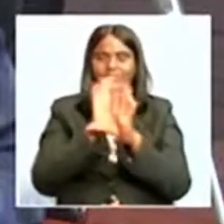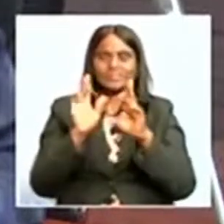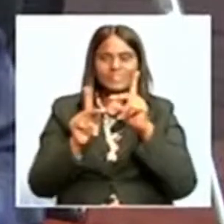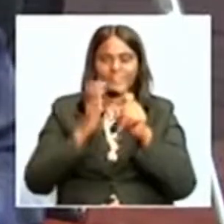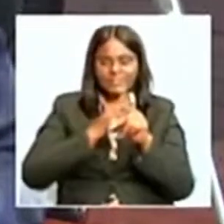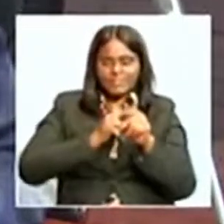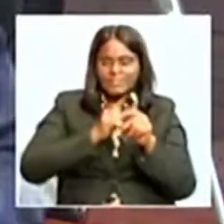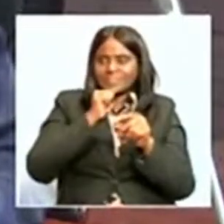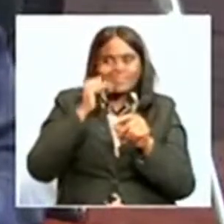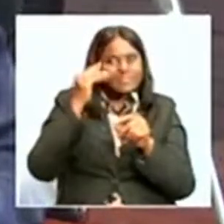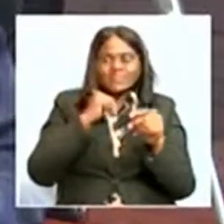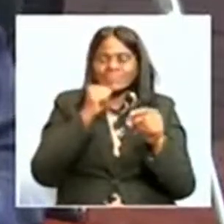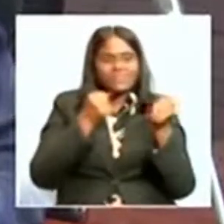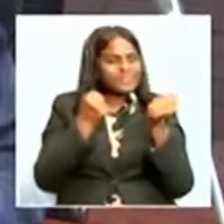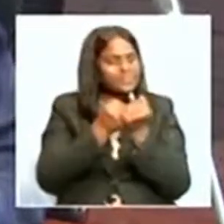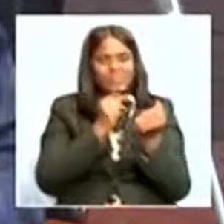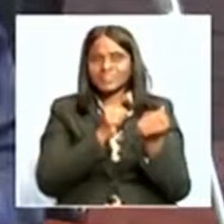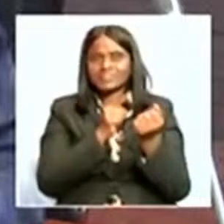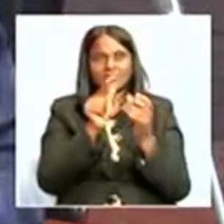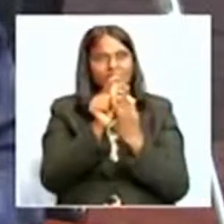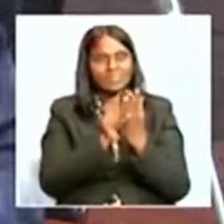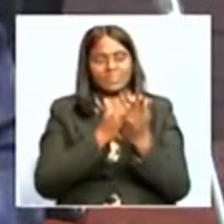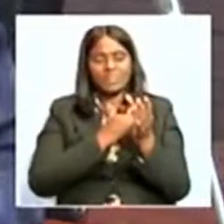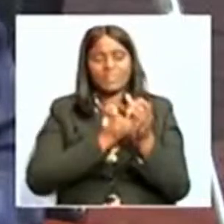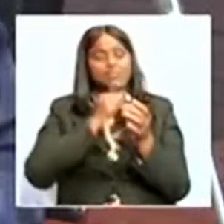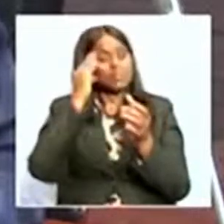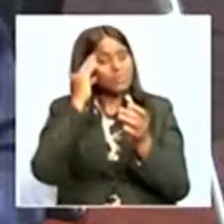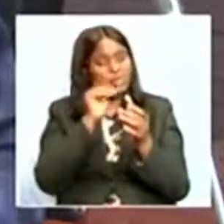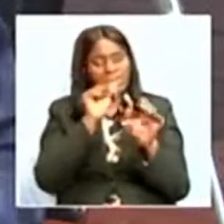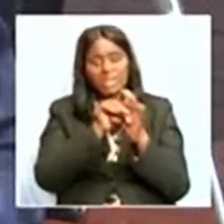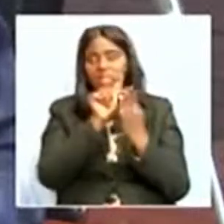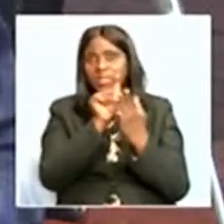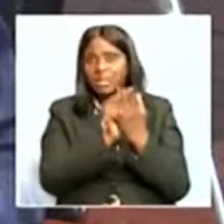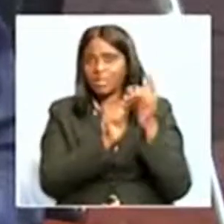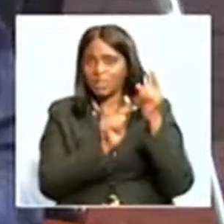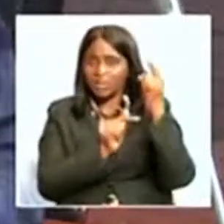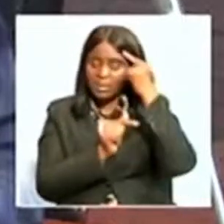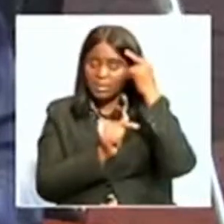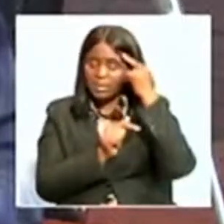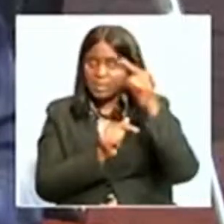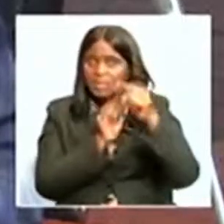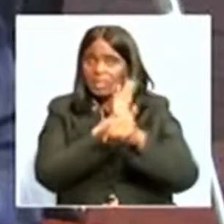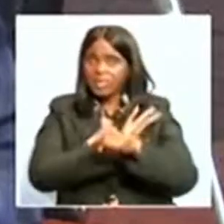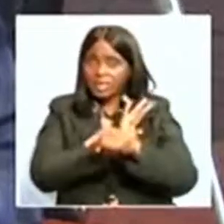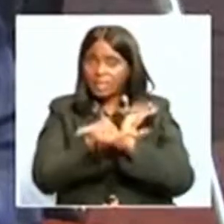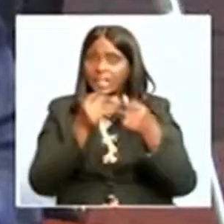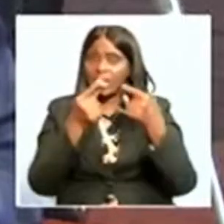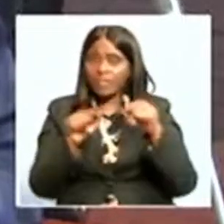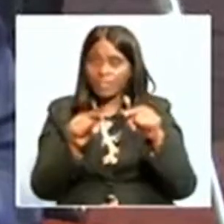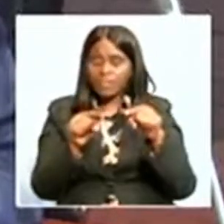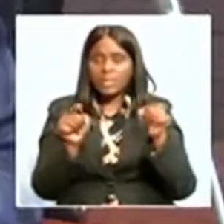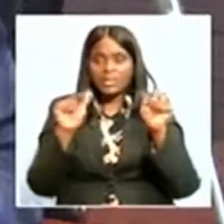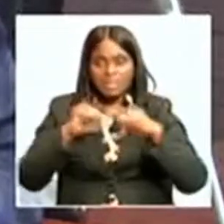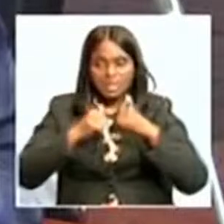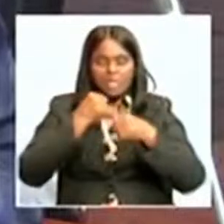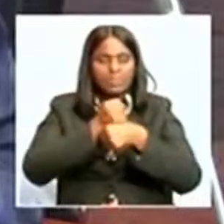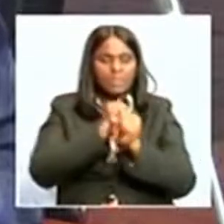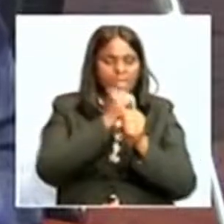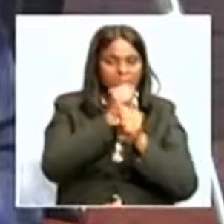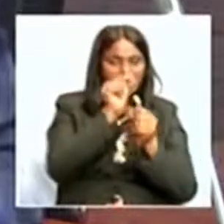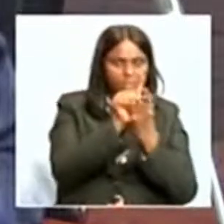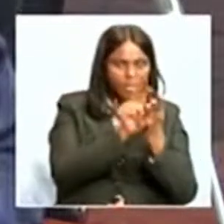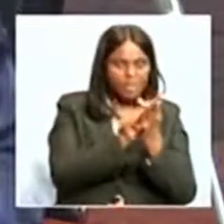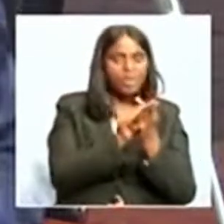I really don't support this particular bill. I know in government this has been the trend recent, where we are creating bills that